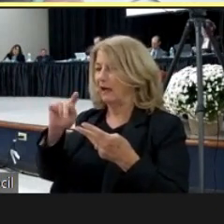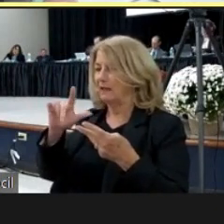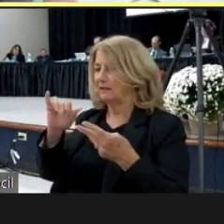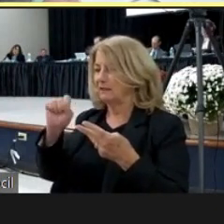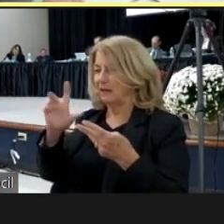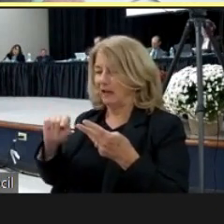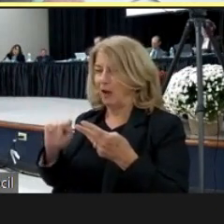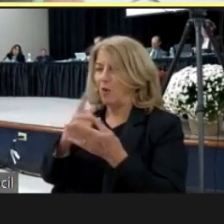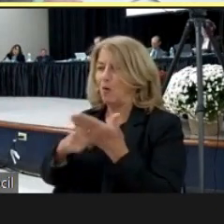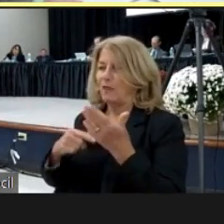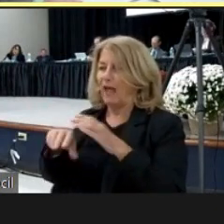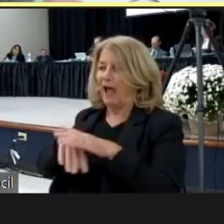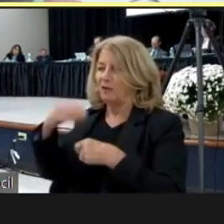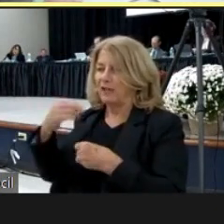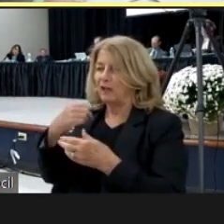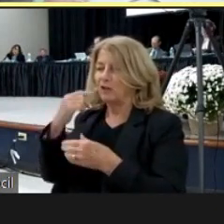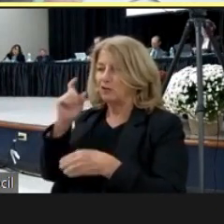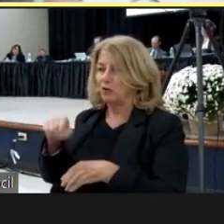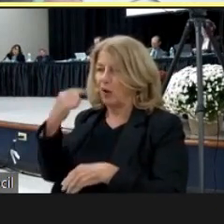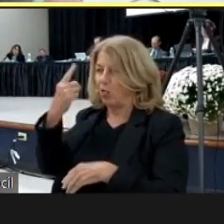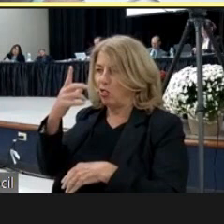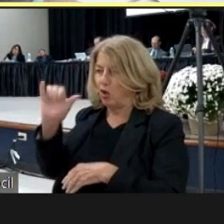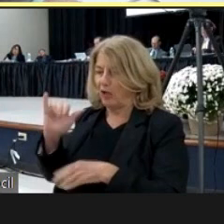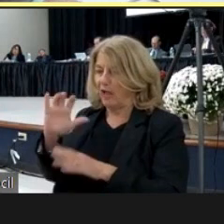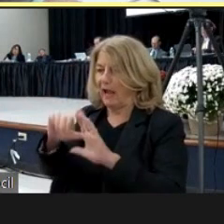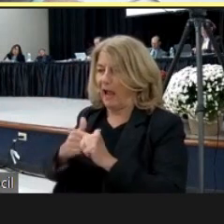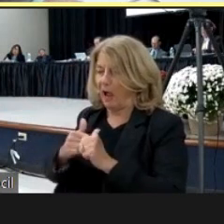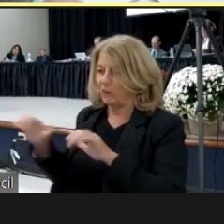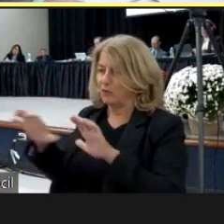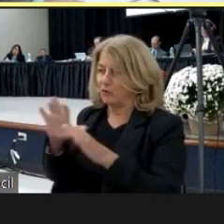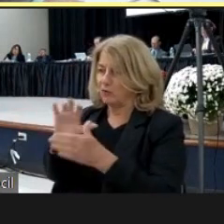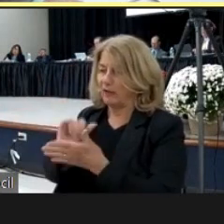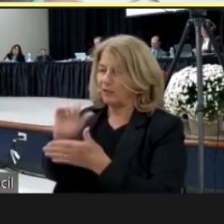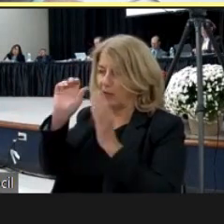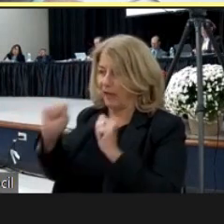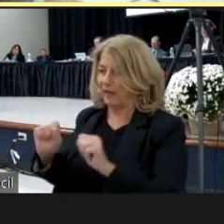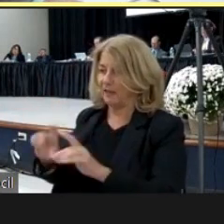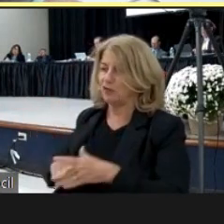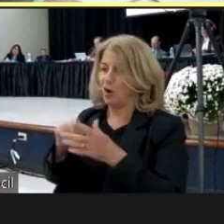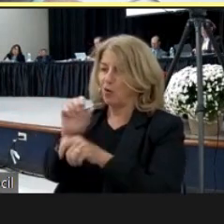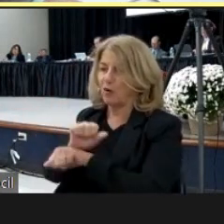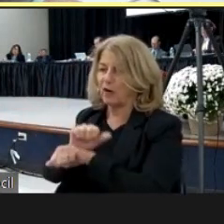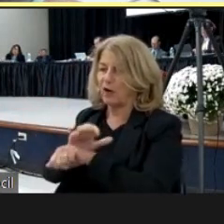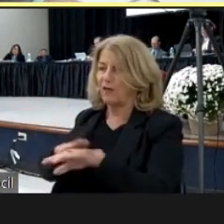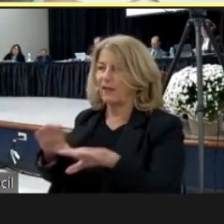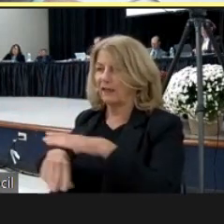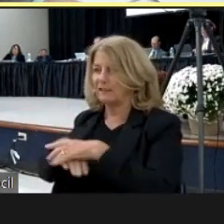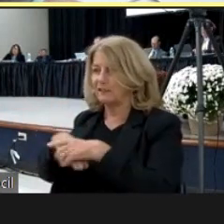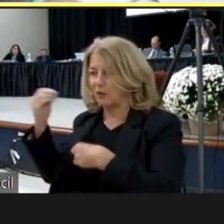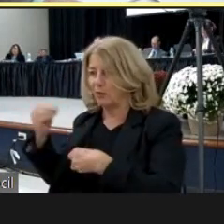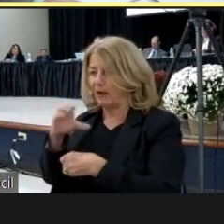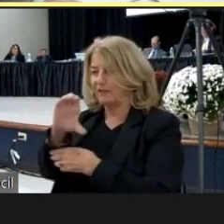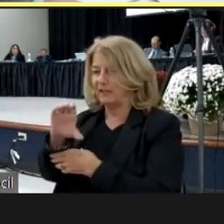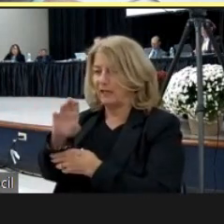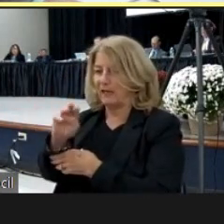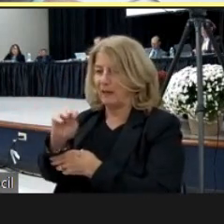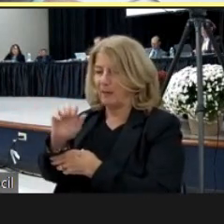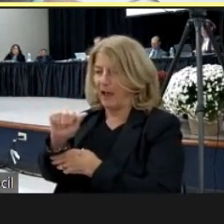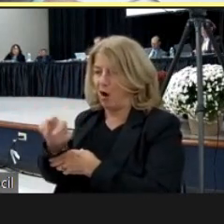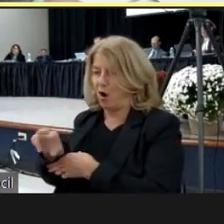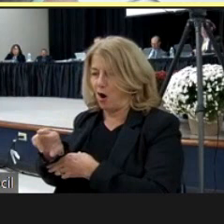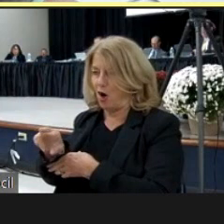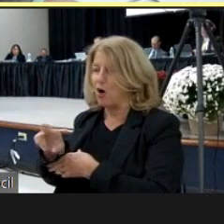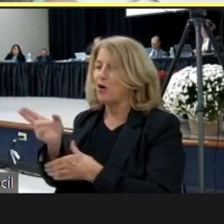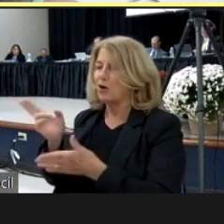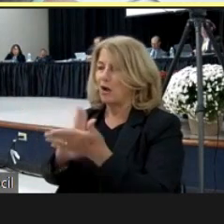be done, so they can start working on that exterior design. We have a CMAR contract for the garage already. We'll